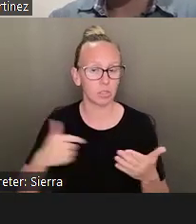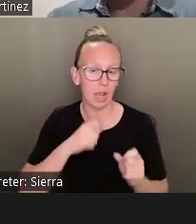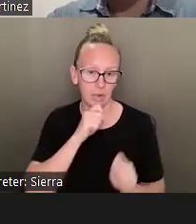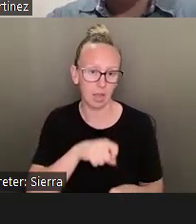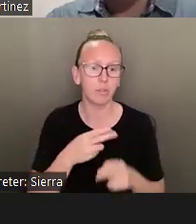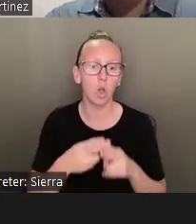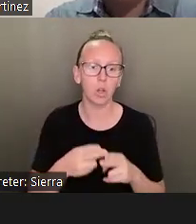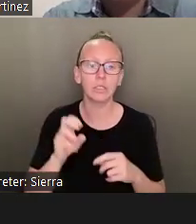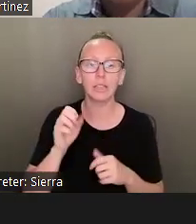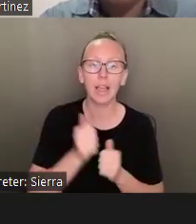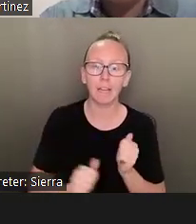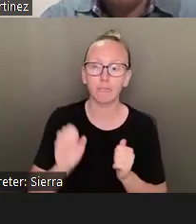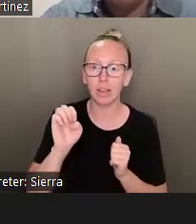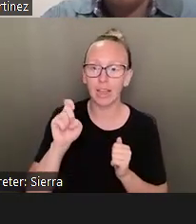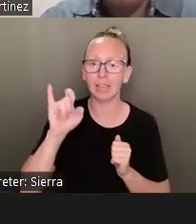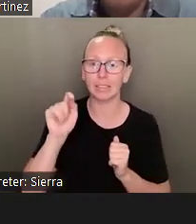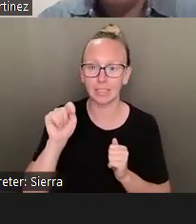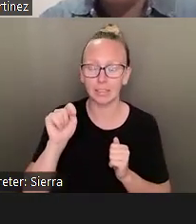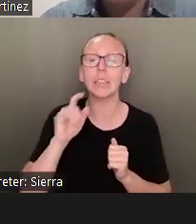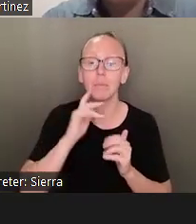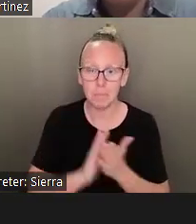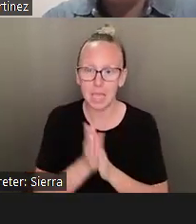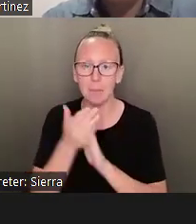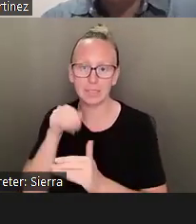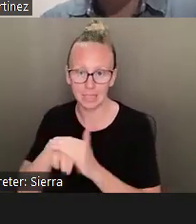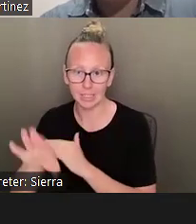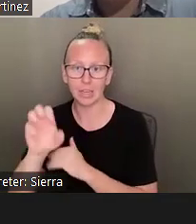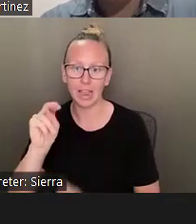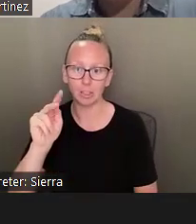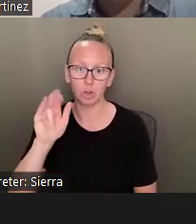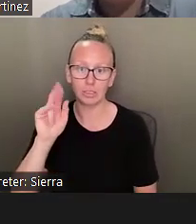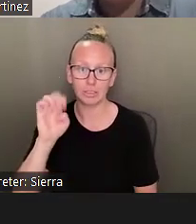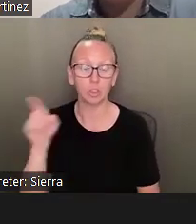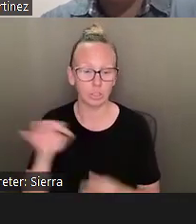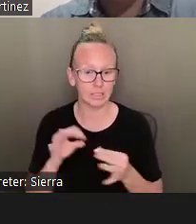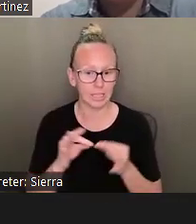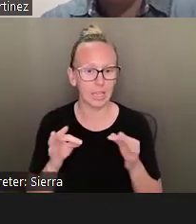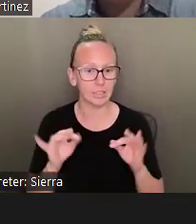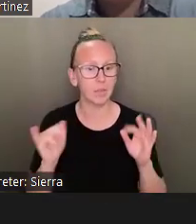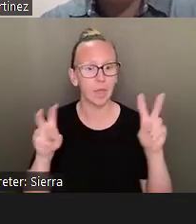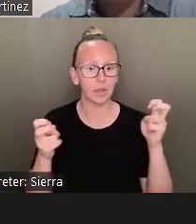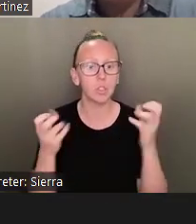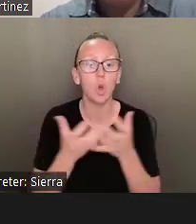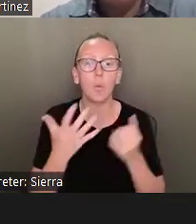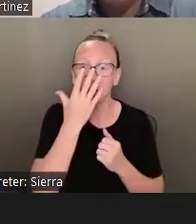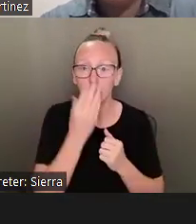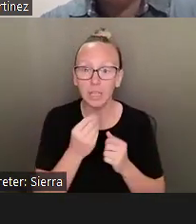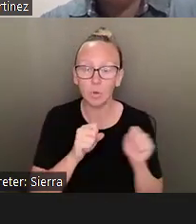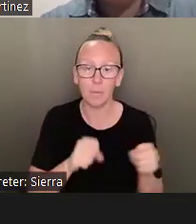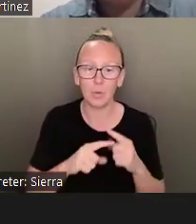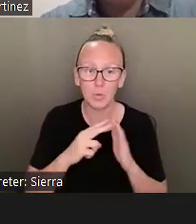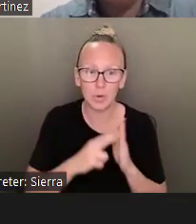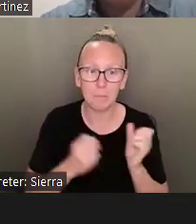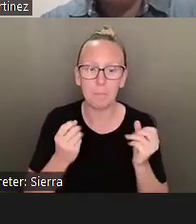"Every Exit is an Entrance." And in it, she says, there is so much sleep to read. There are so many ways to read it.